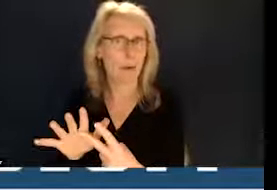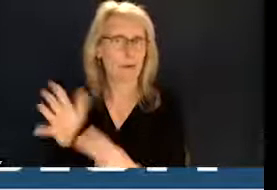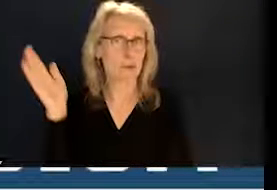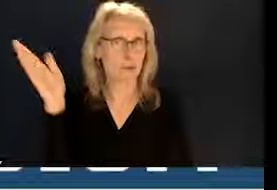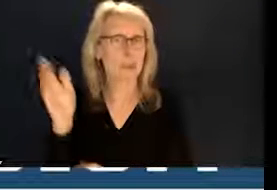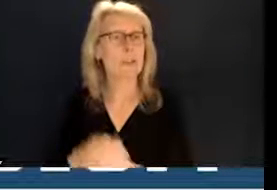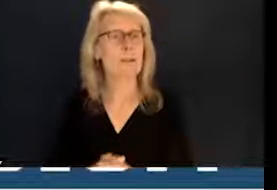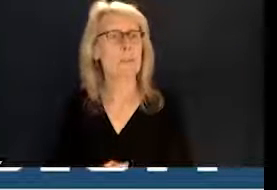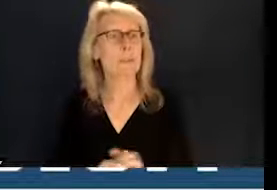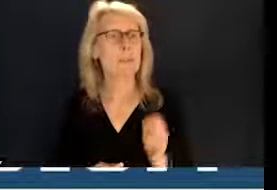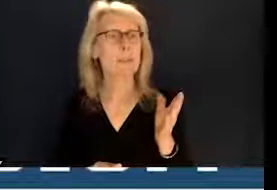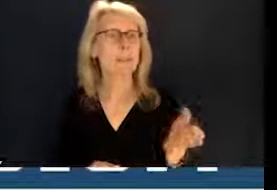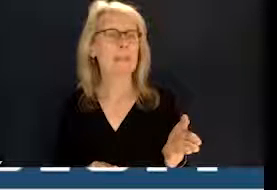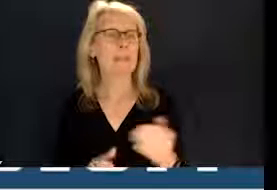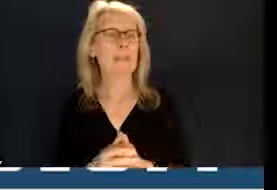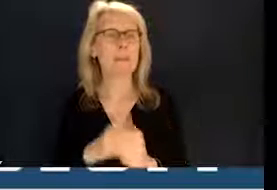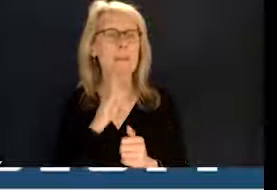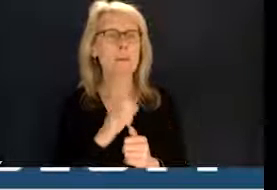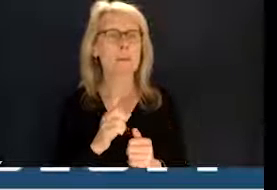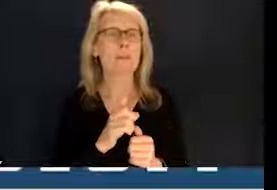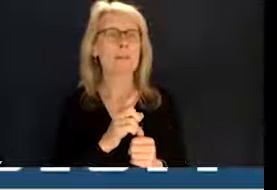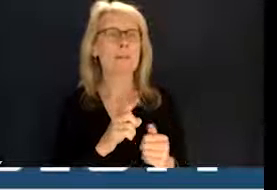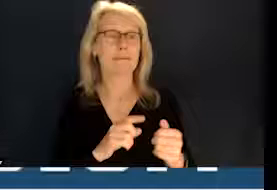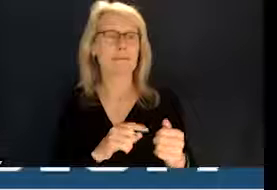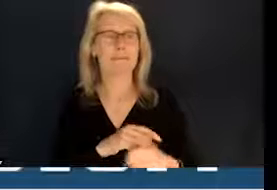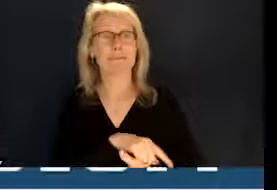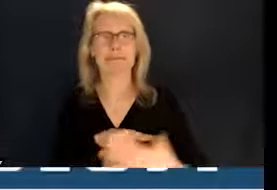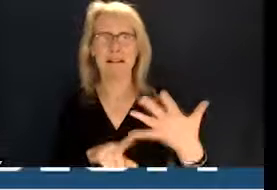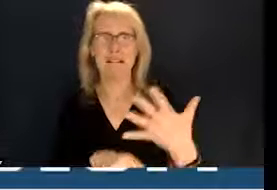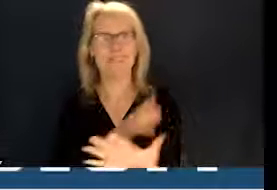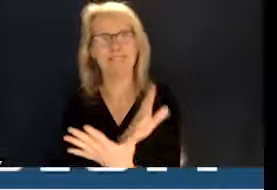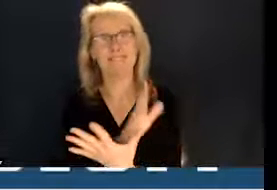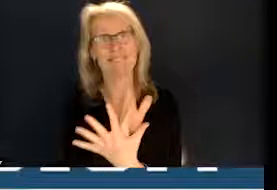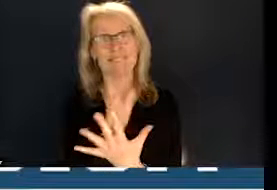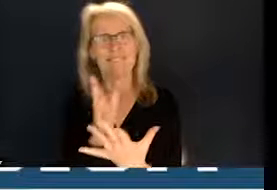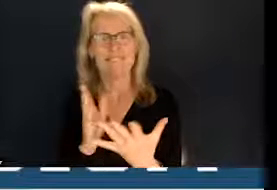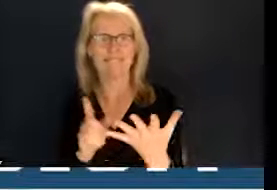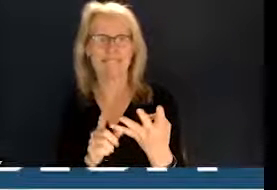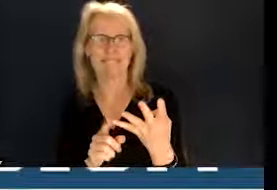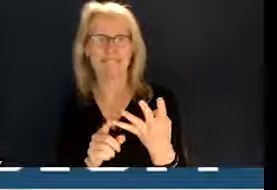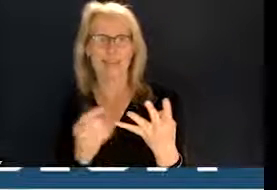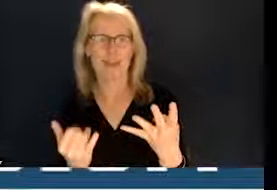And this is just a look at everyone who's coming to speak as part of this series. We've got a really incredible roundup of folks.